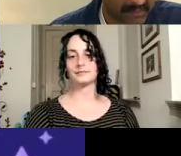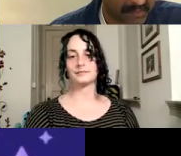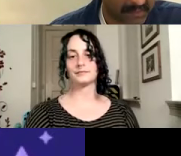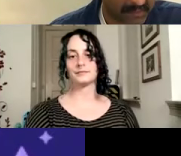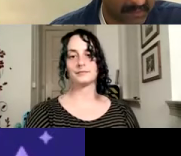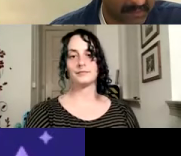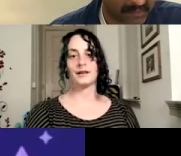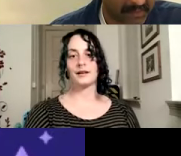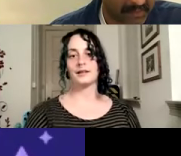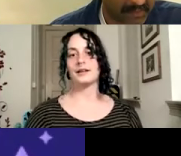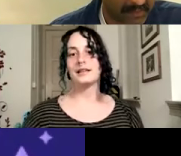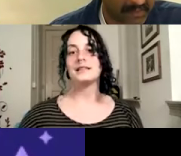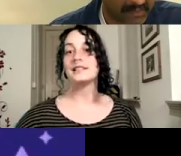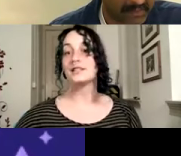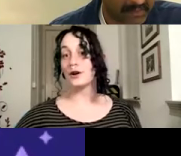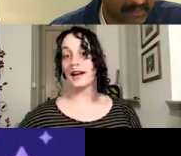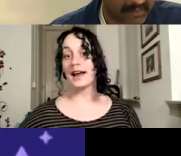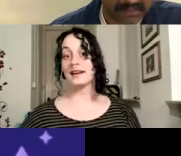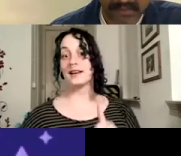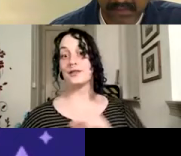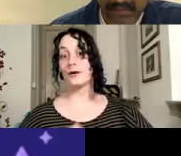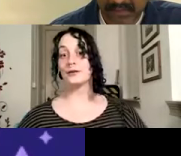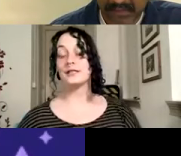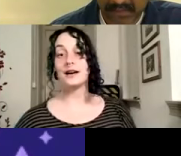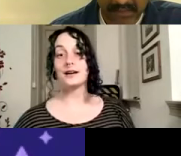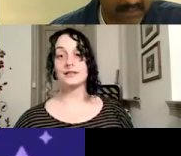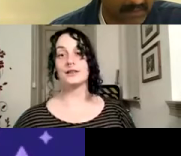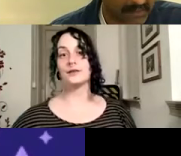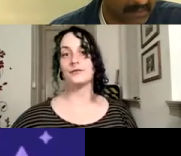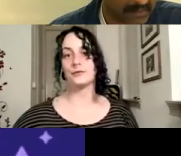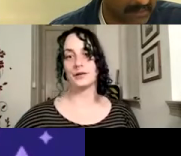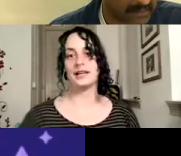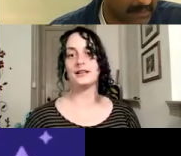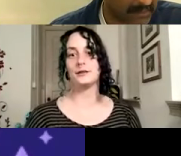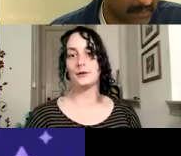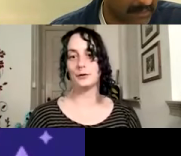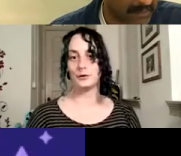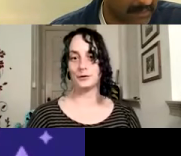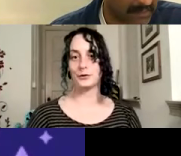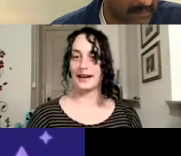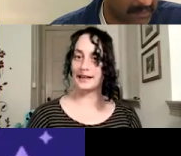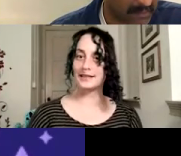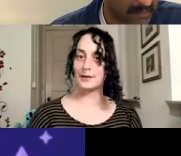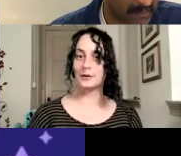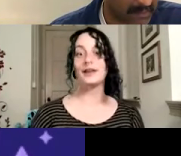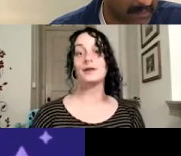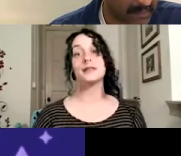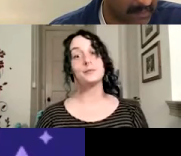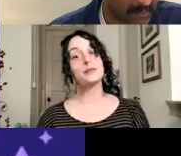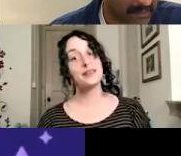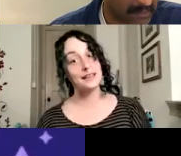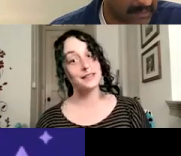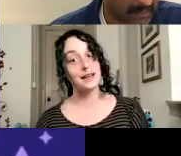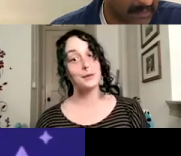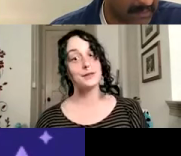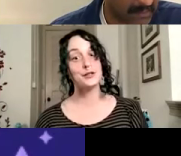users of drugs. And that can, and there are tons of free local trainings that will get you set